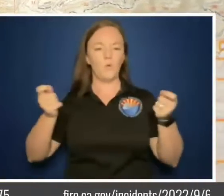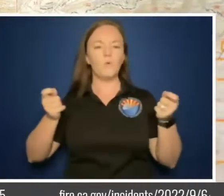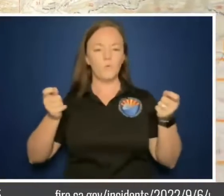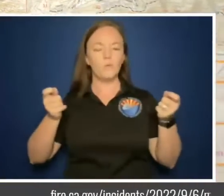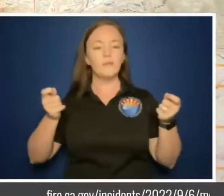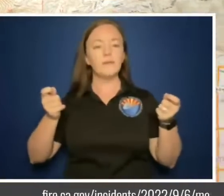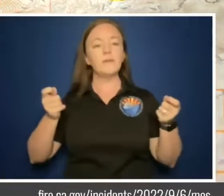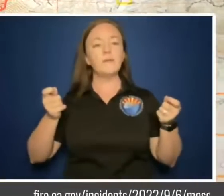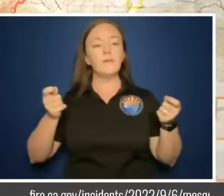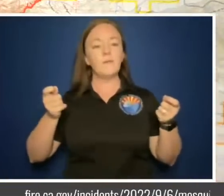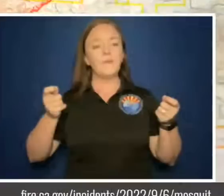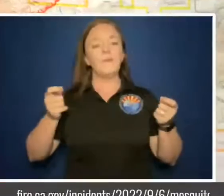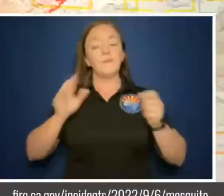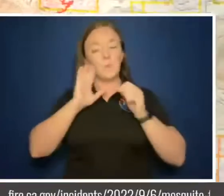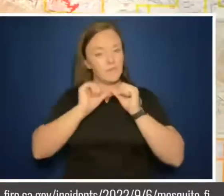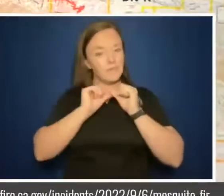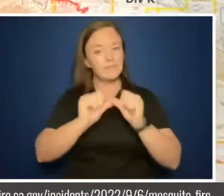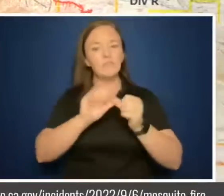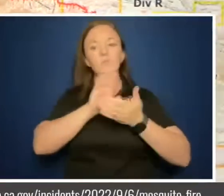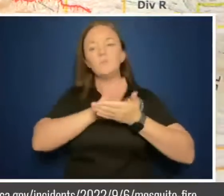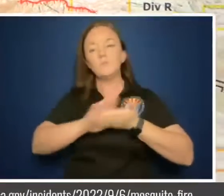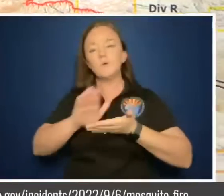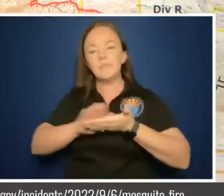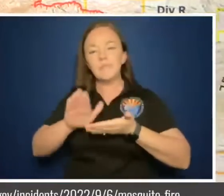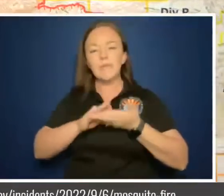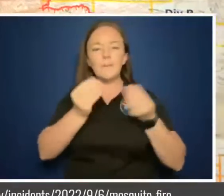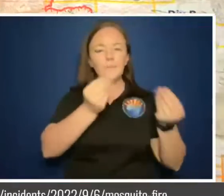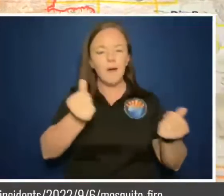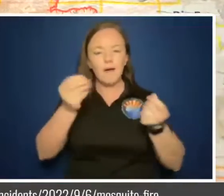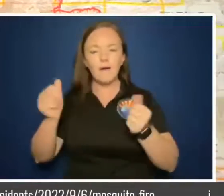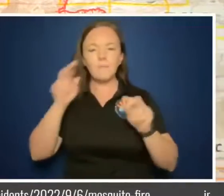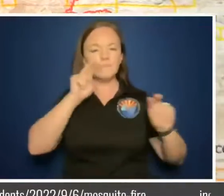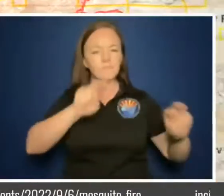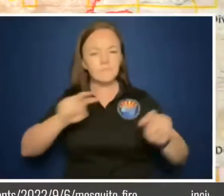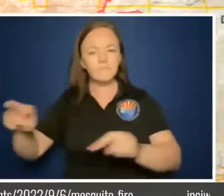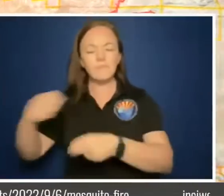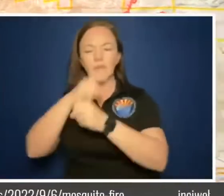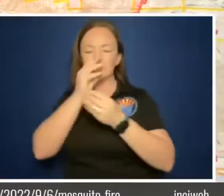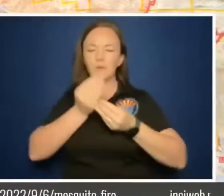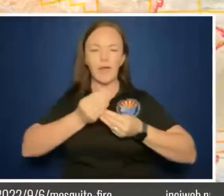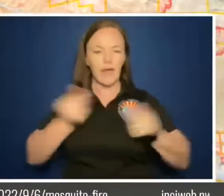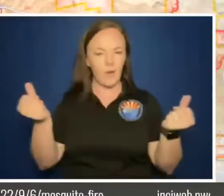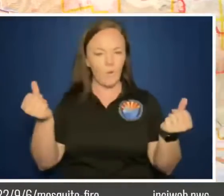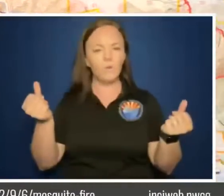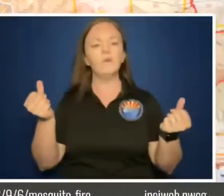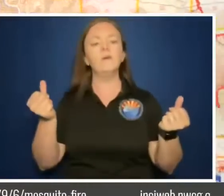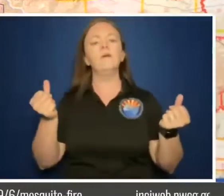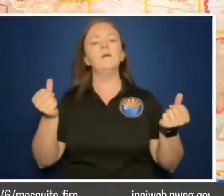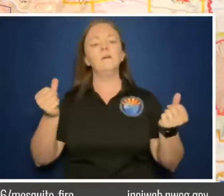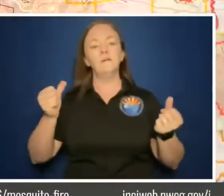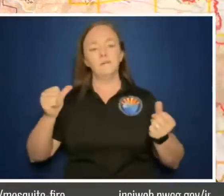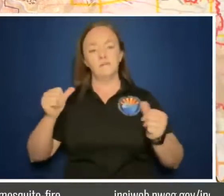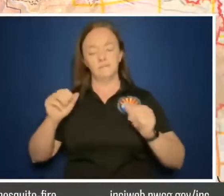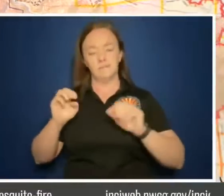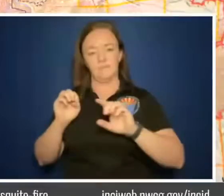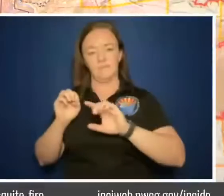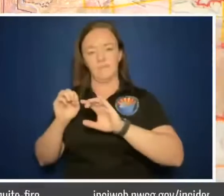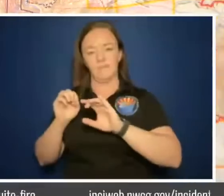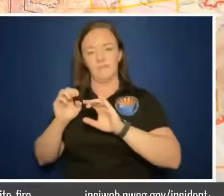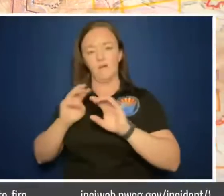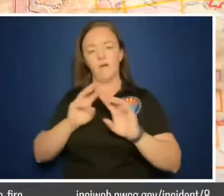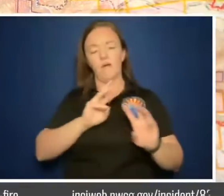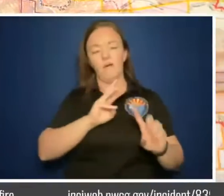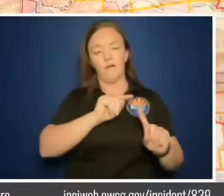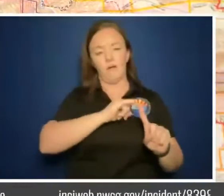then we will continue to mop up and secure the bottom end of this fire as well, coming all the way back in towards just west of